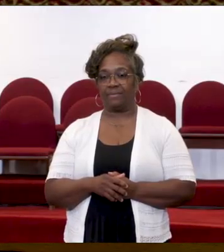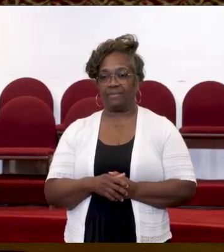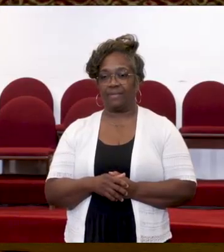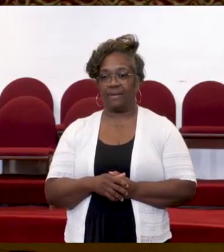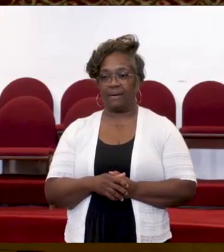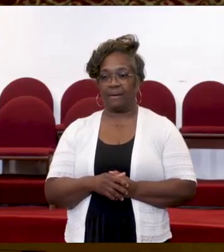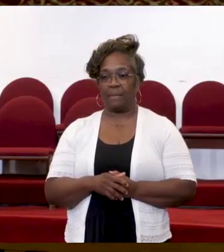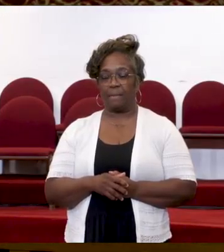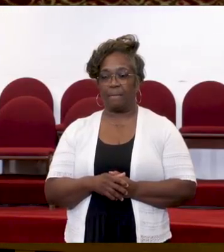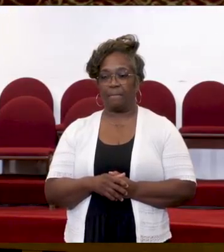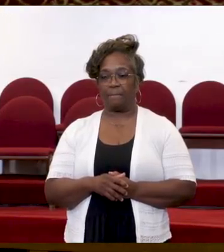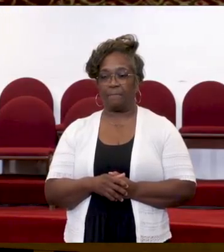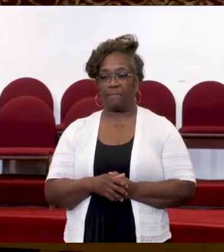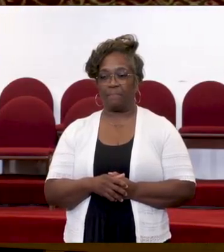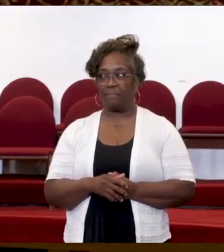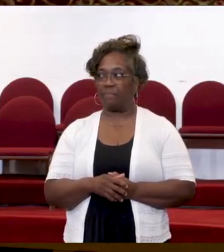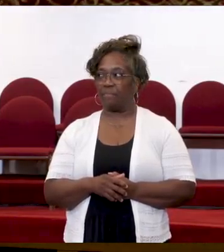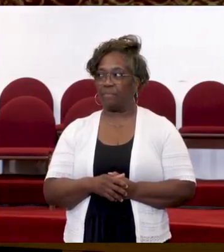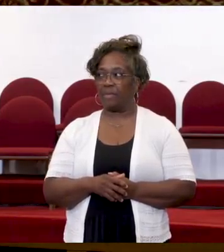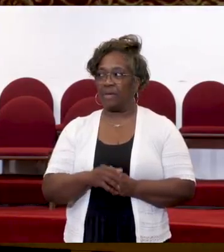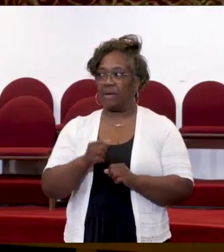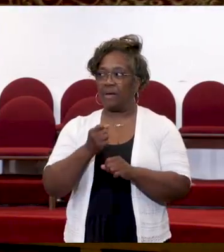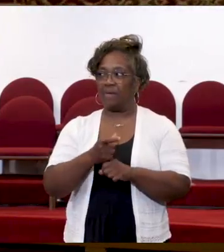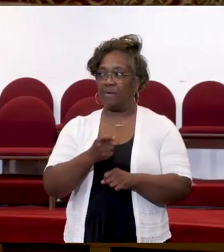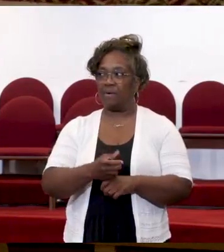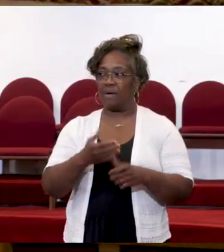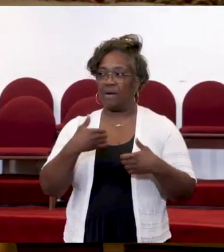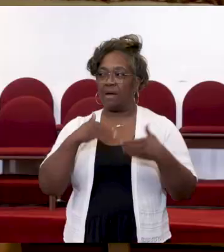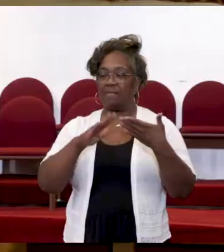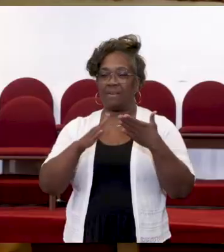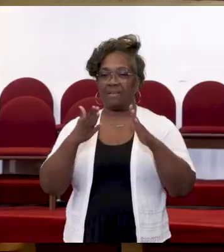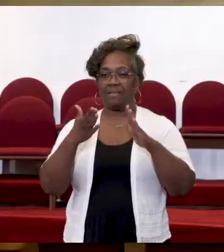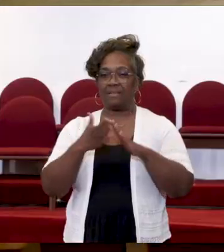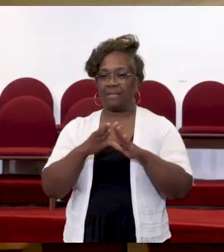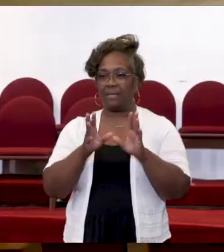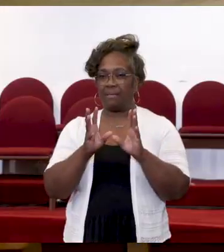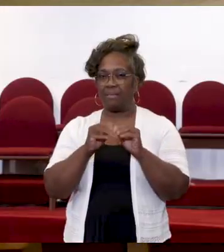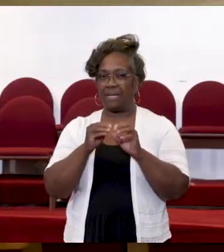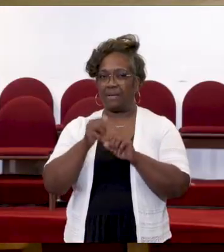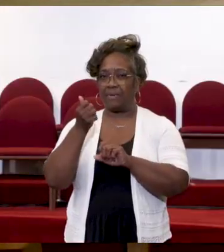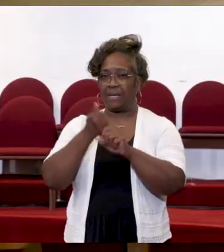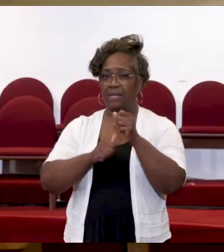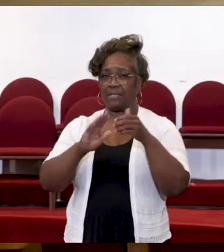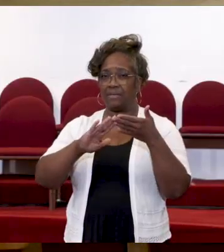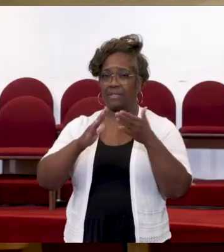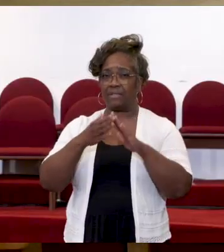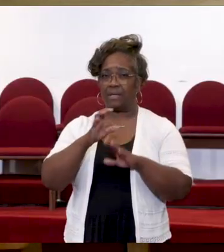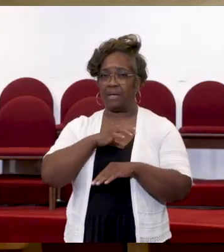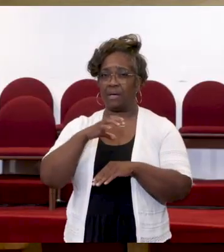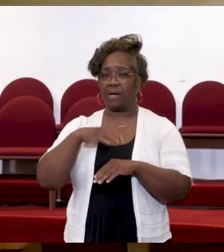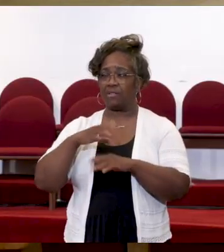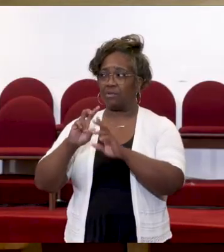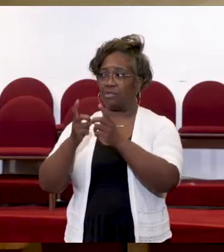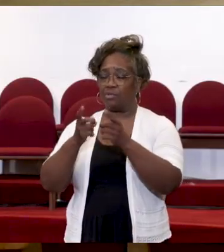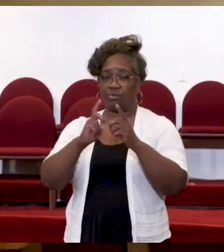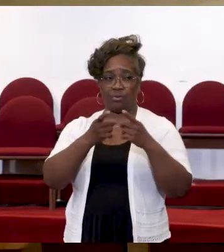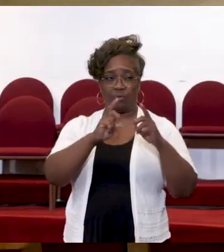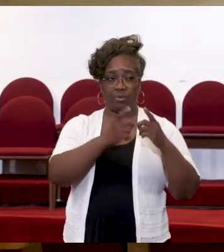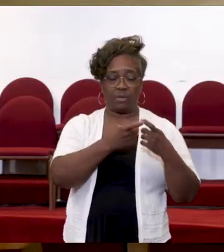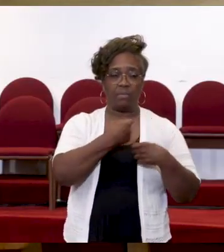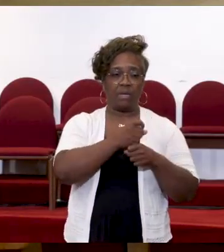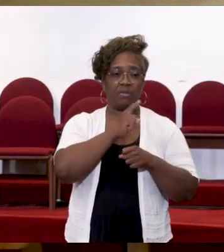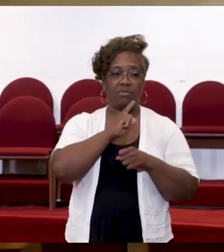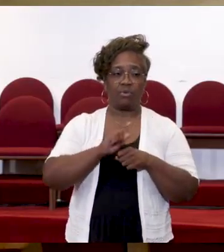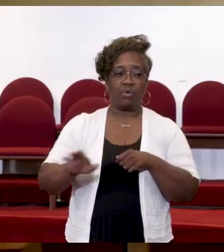the mayor does a citywide forum and then does one in each of the 7 council districts to make sure the issues get addressed. Tonight is